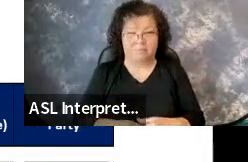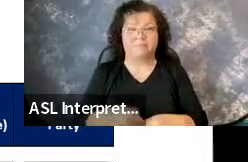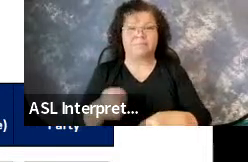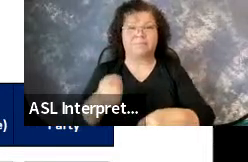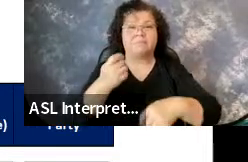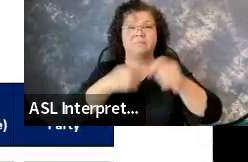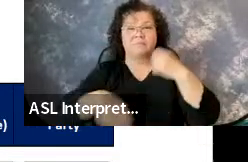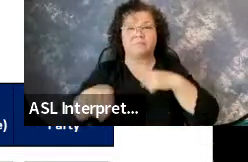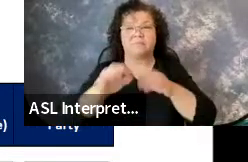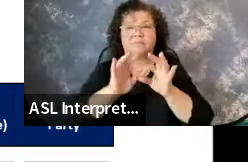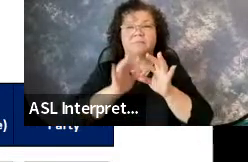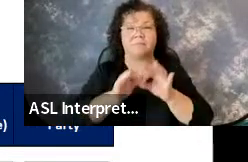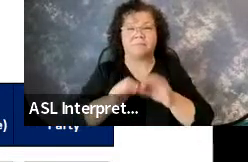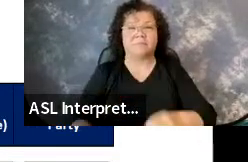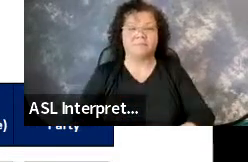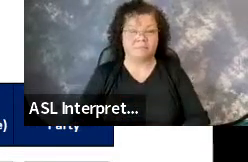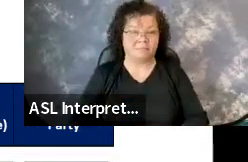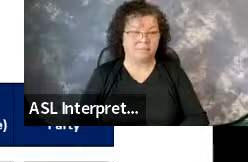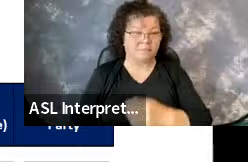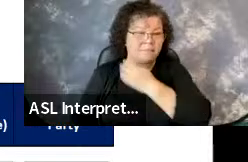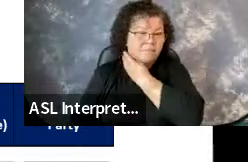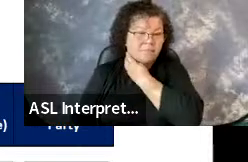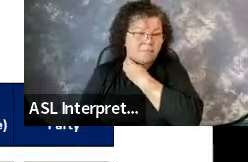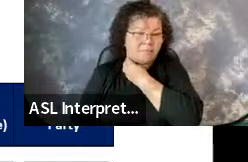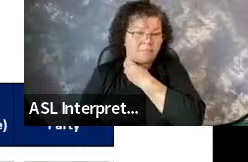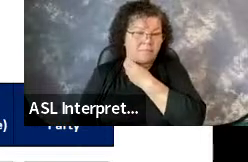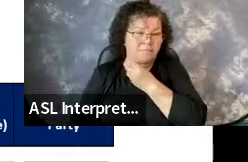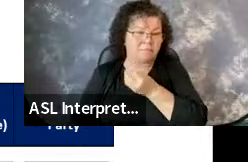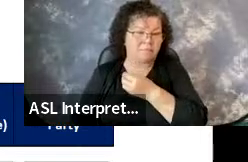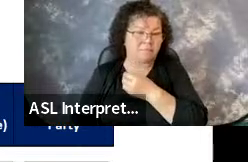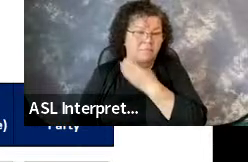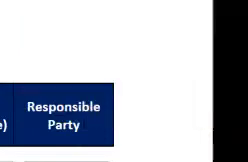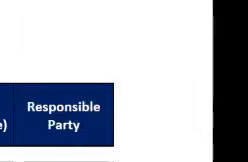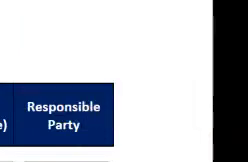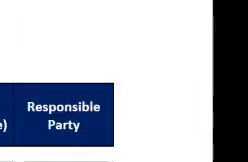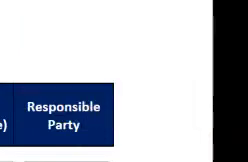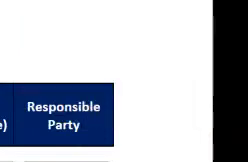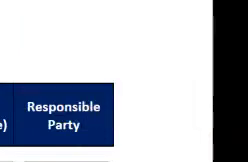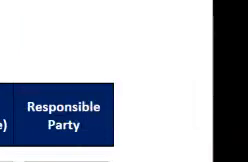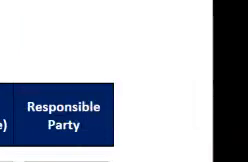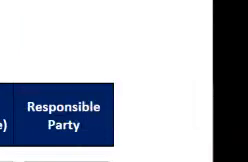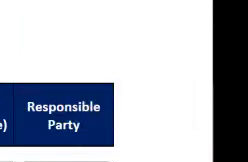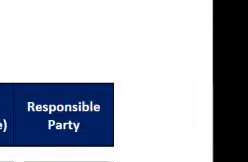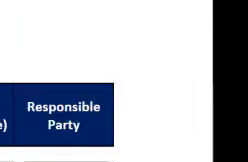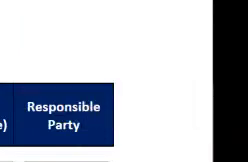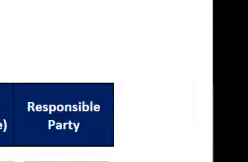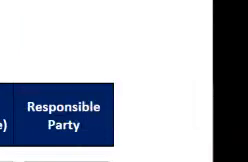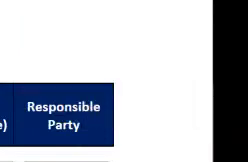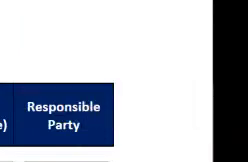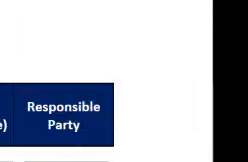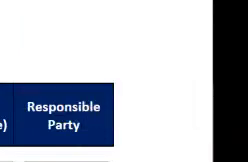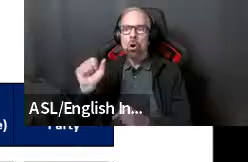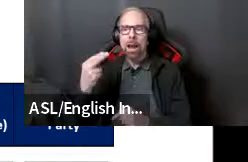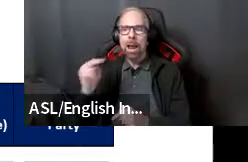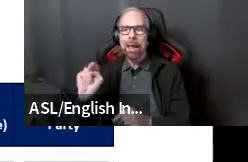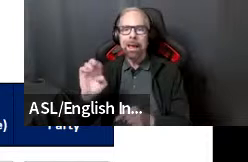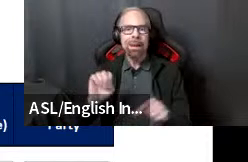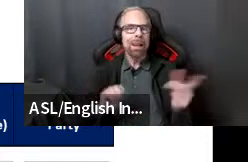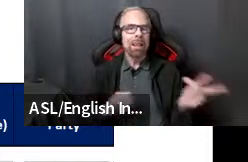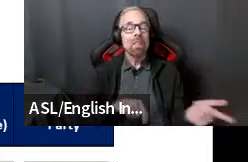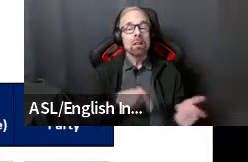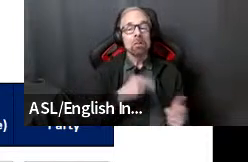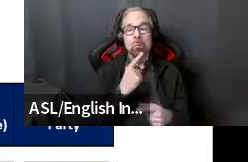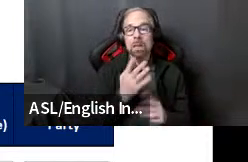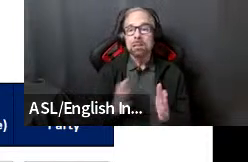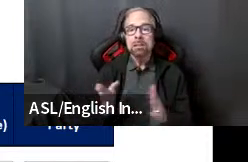You know, seeing lots of head nods to that. Mayor Ann, followed by Farley. And that's where I was going, because I was wondering, are we now up